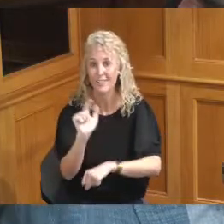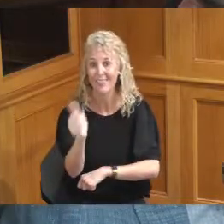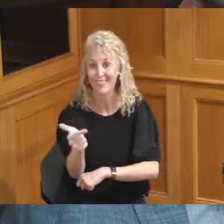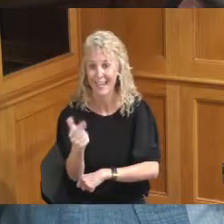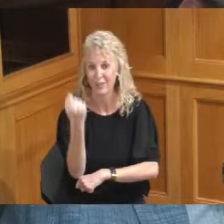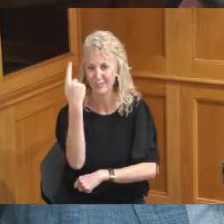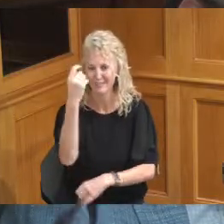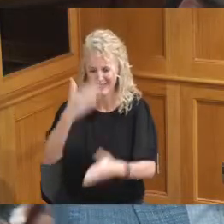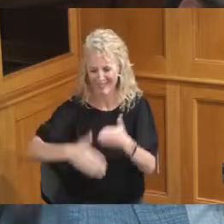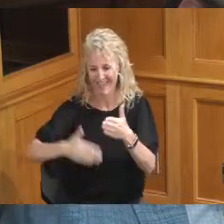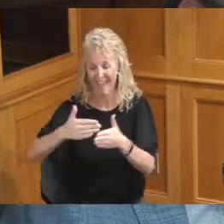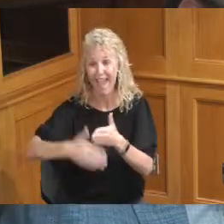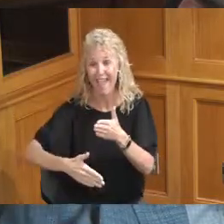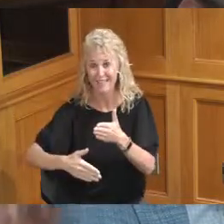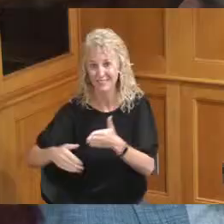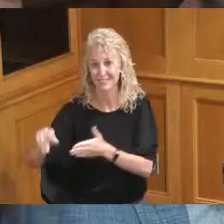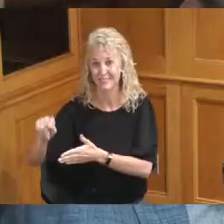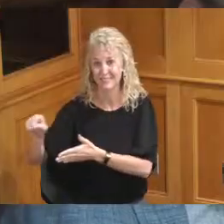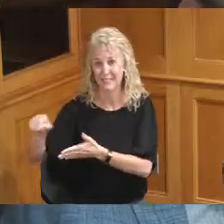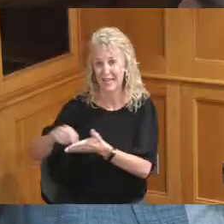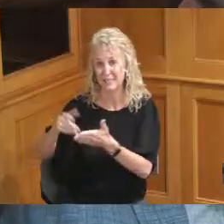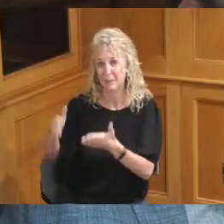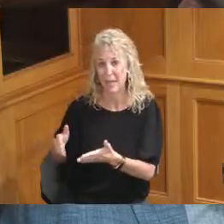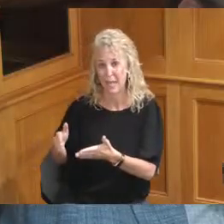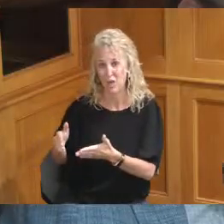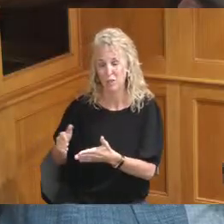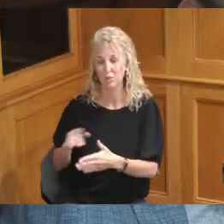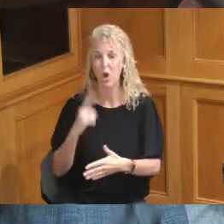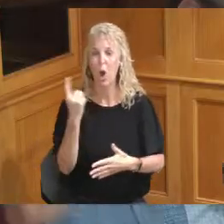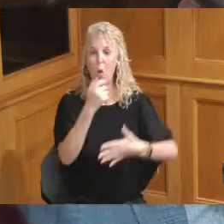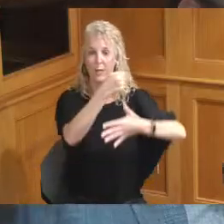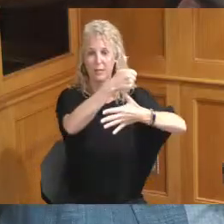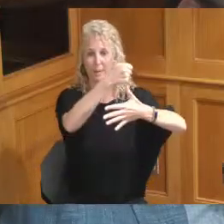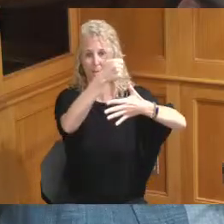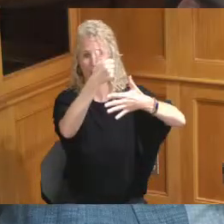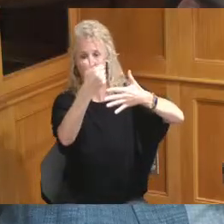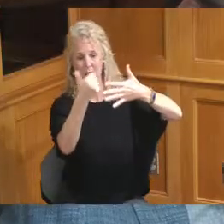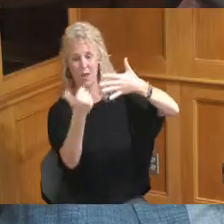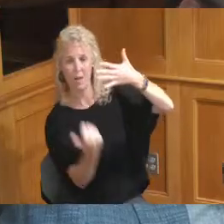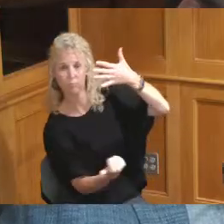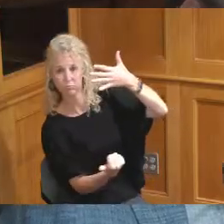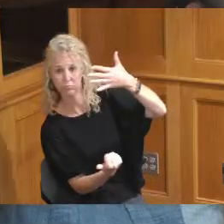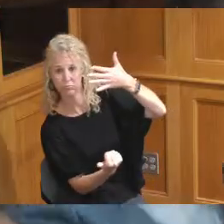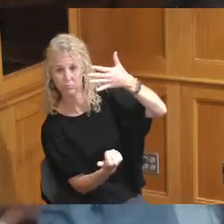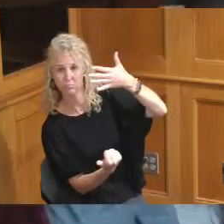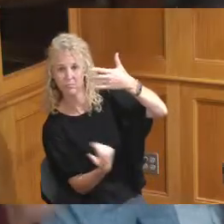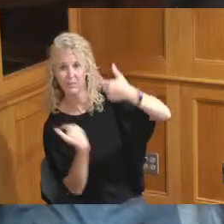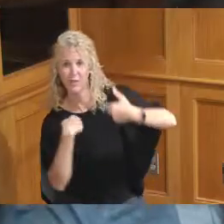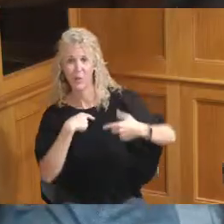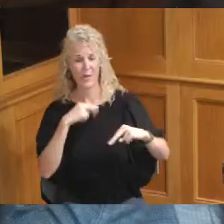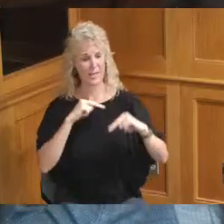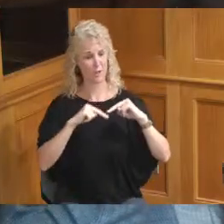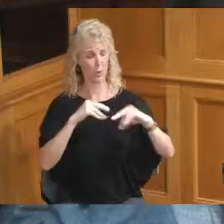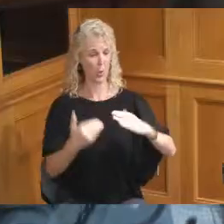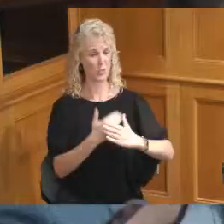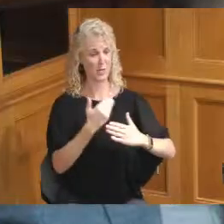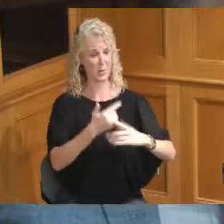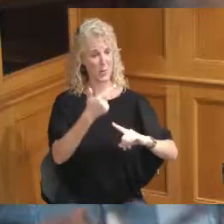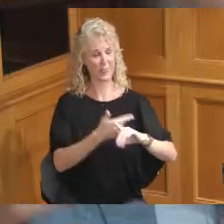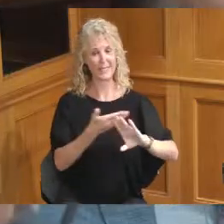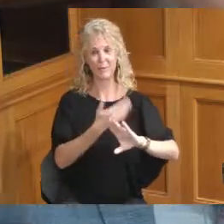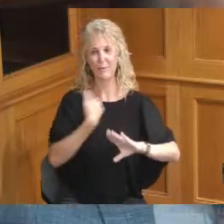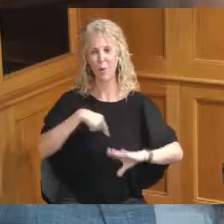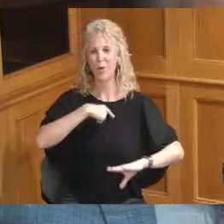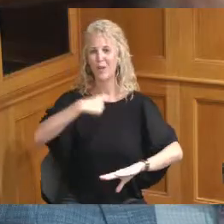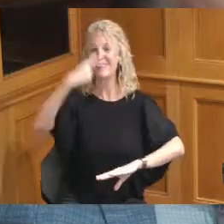of the deal, the taxpayers are at the end. They're at the bottom. We'll be negotiating a new deal before we